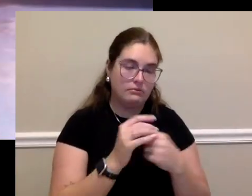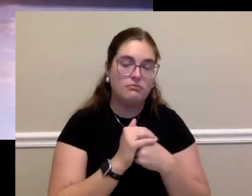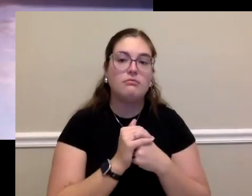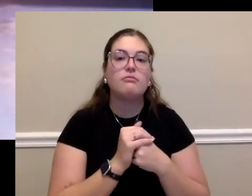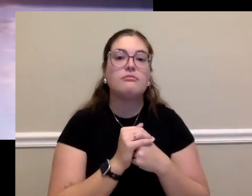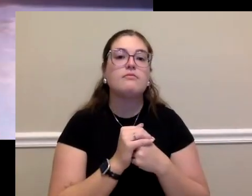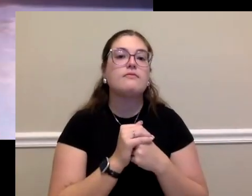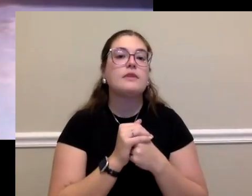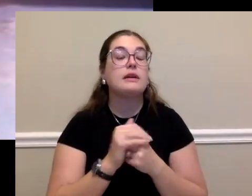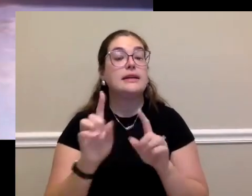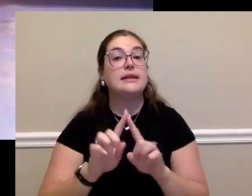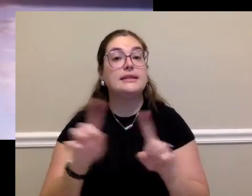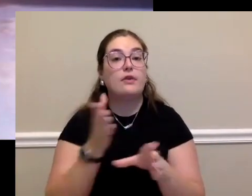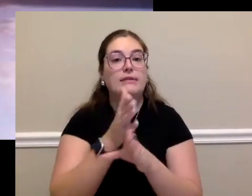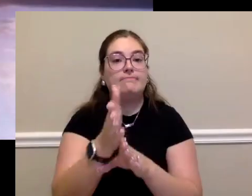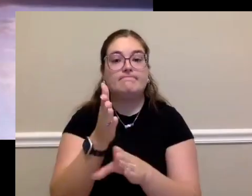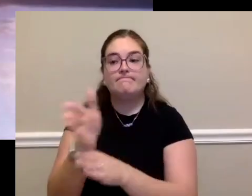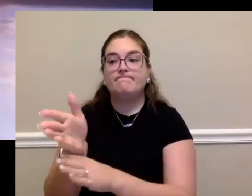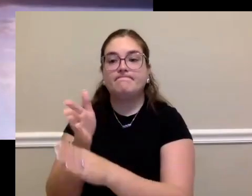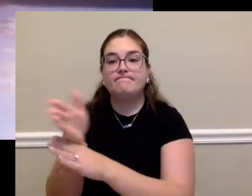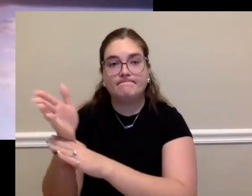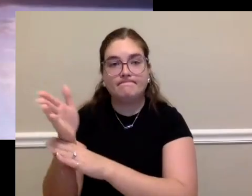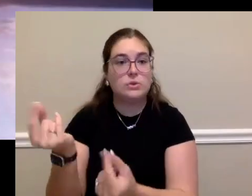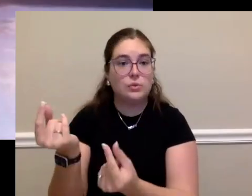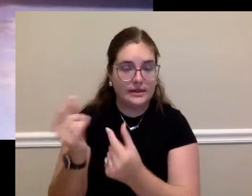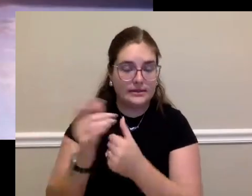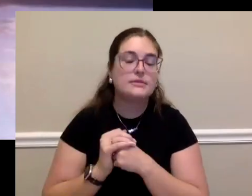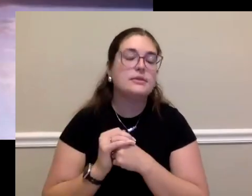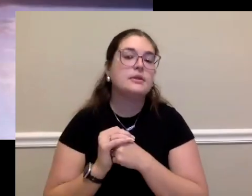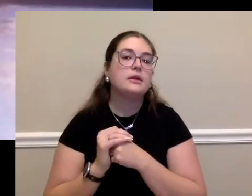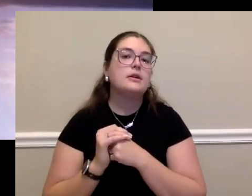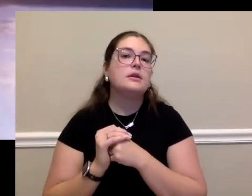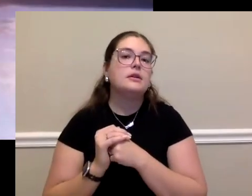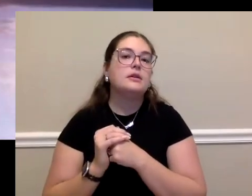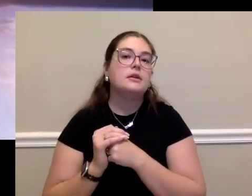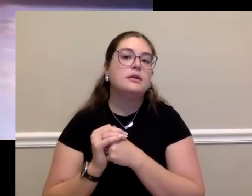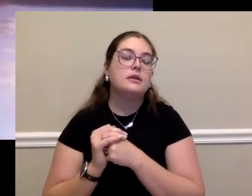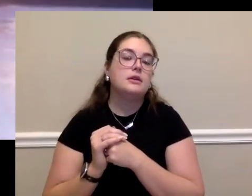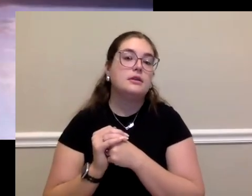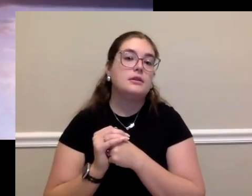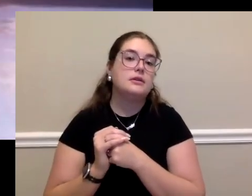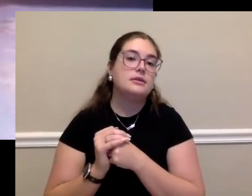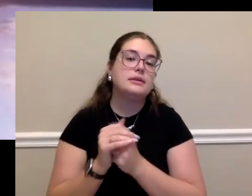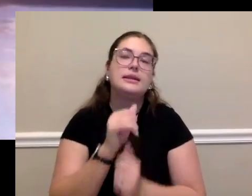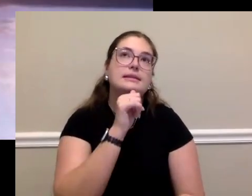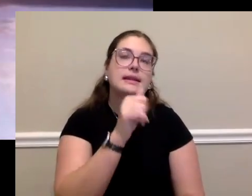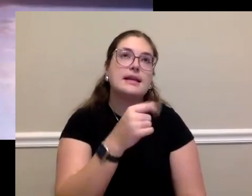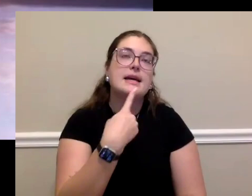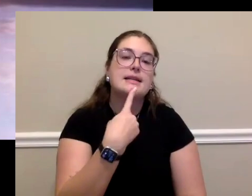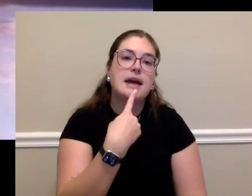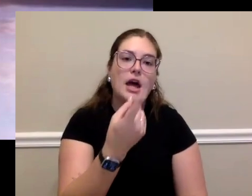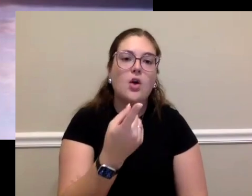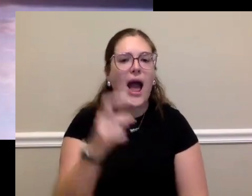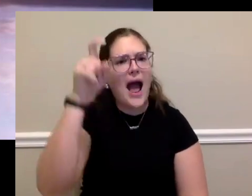that work in different settings might be doing. But it doesn't really tell you this is